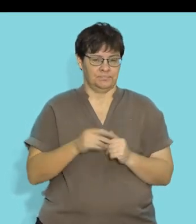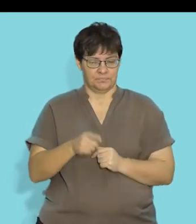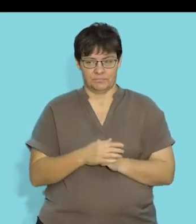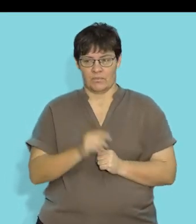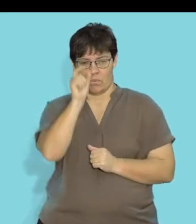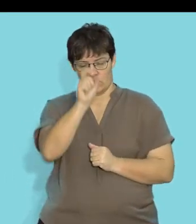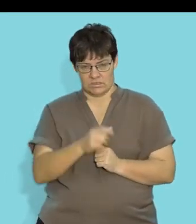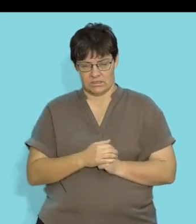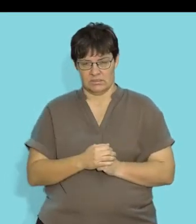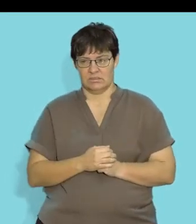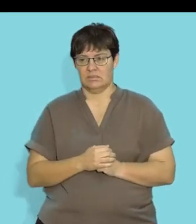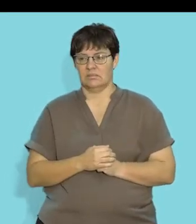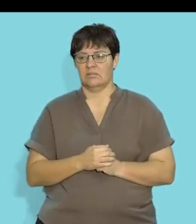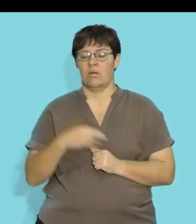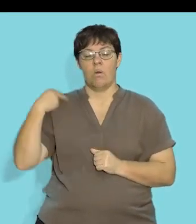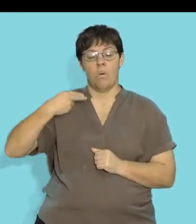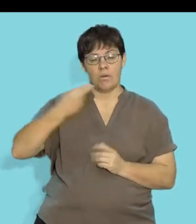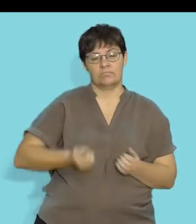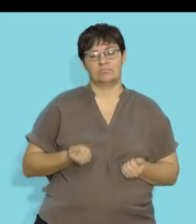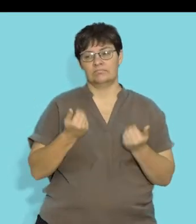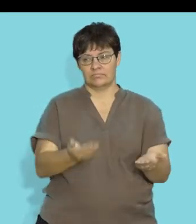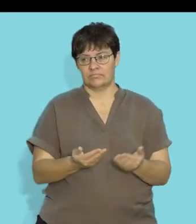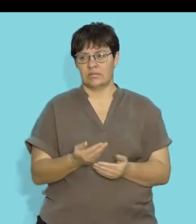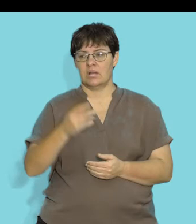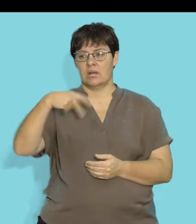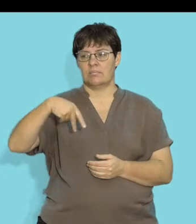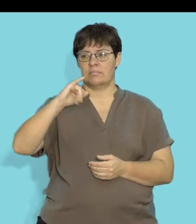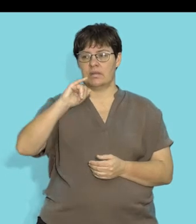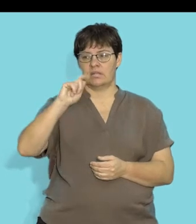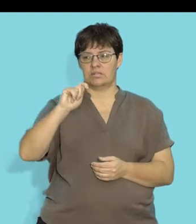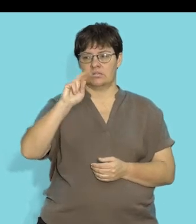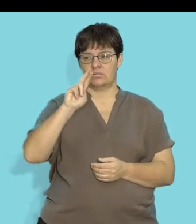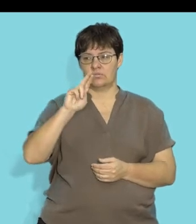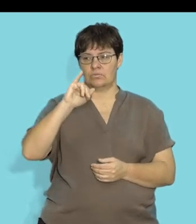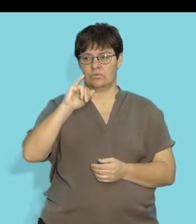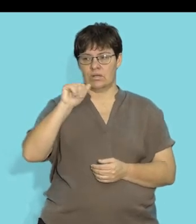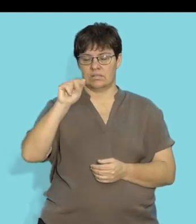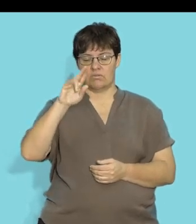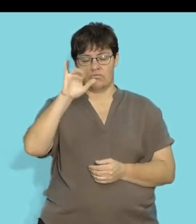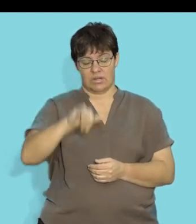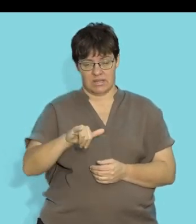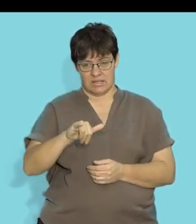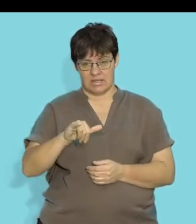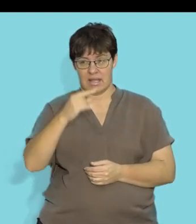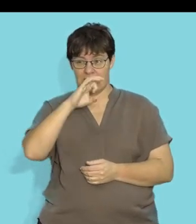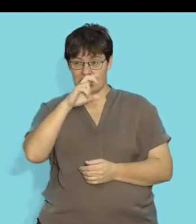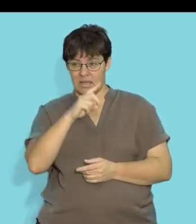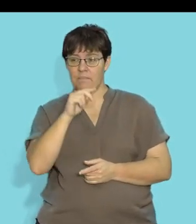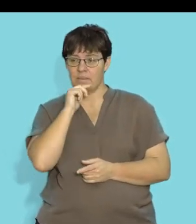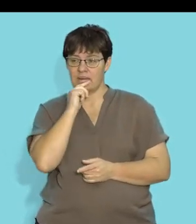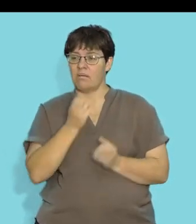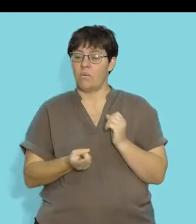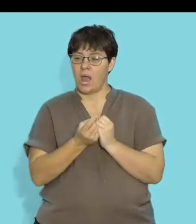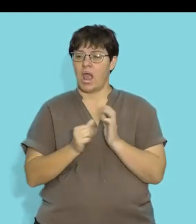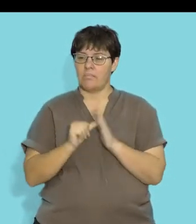few more on terms. The hormone produced by the pituitary gland that causes the maturing of